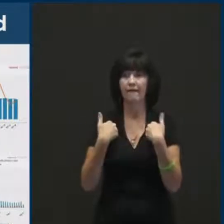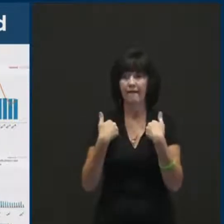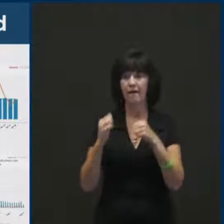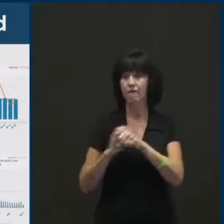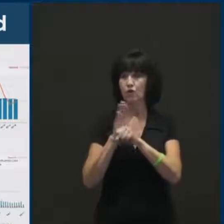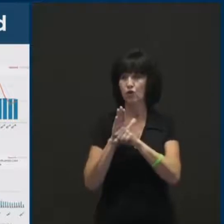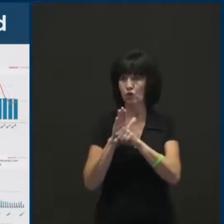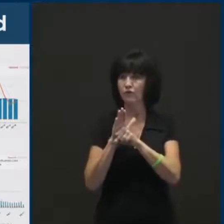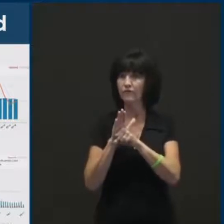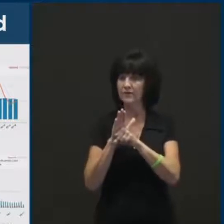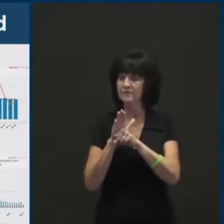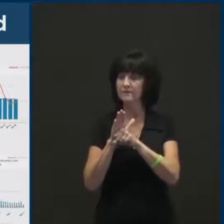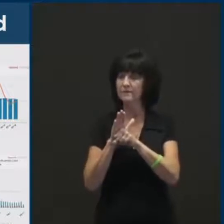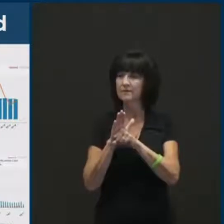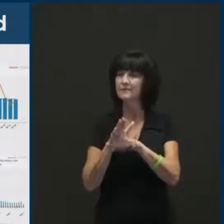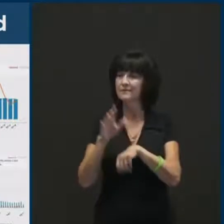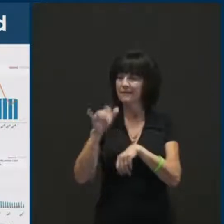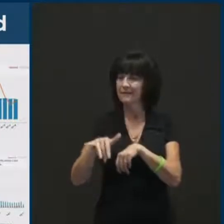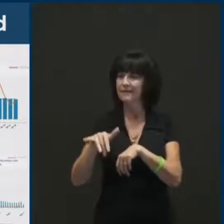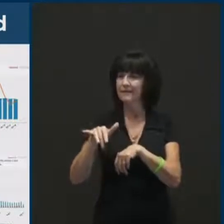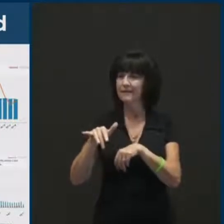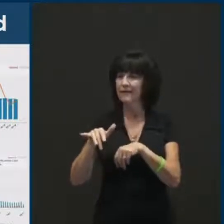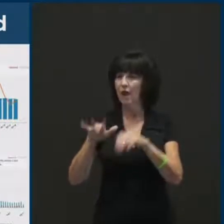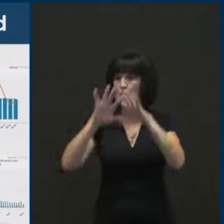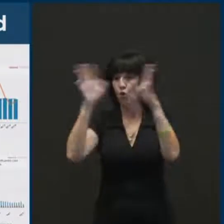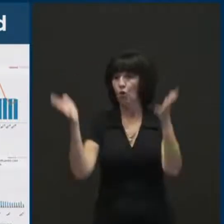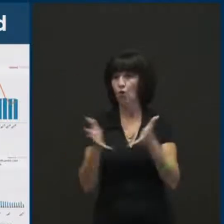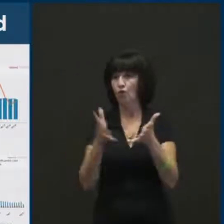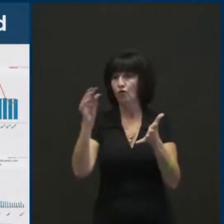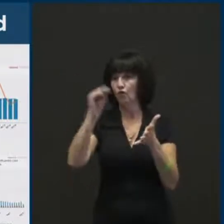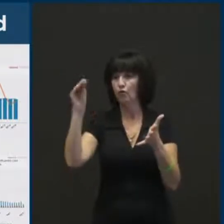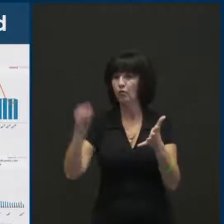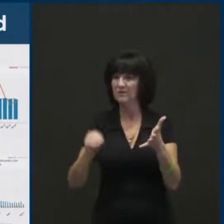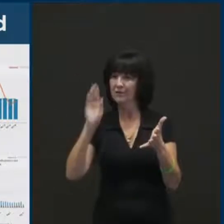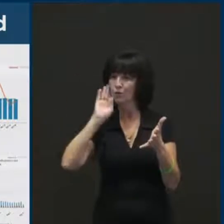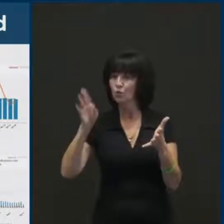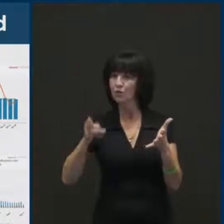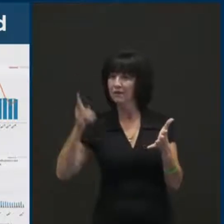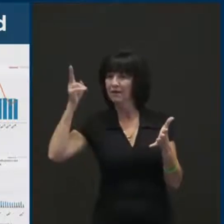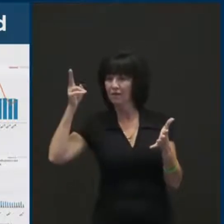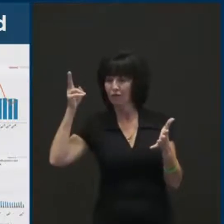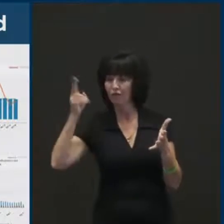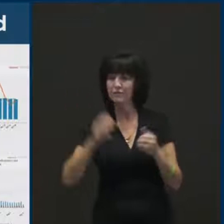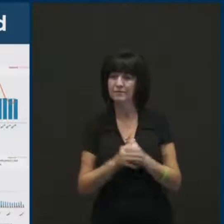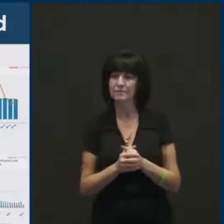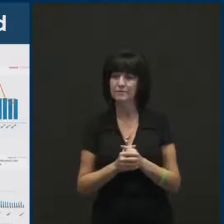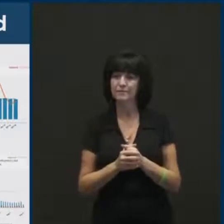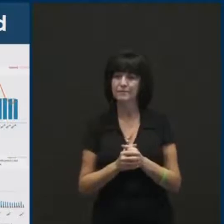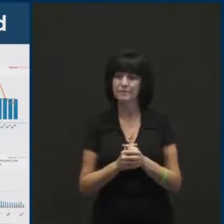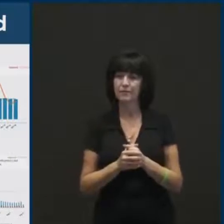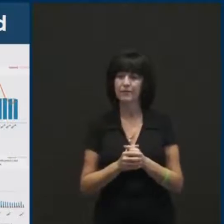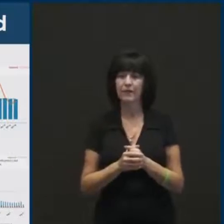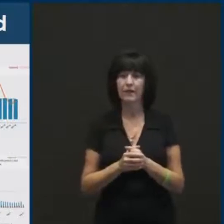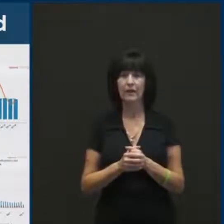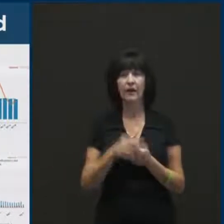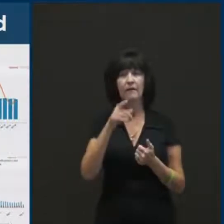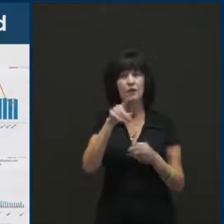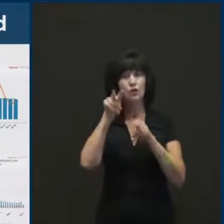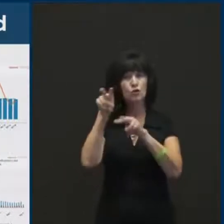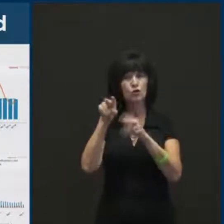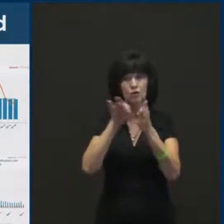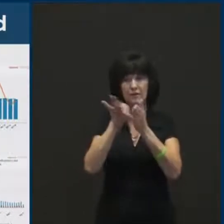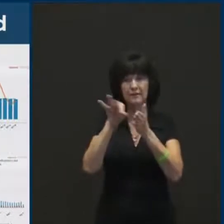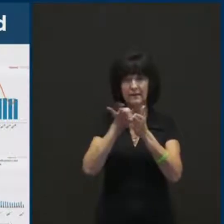and therefore the overall percentage is going to be larger. And then the percent of tests that are